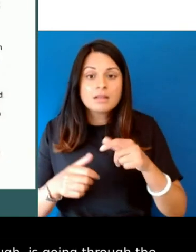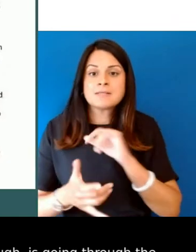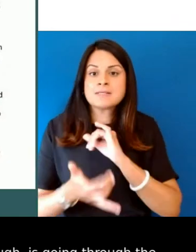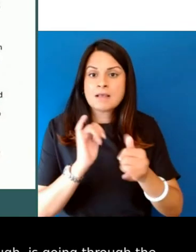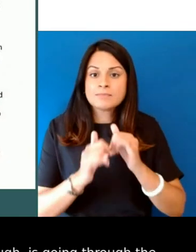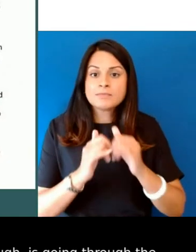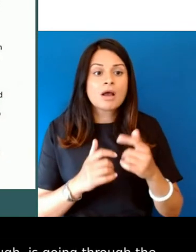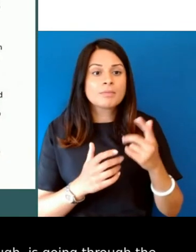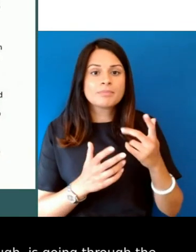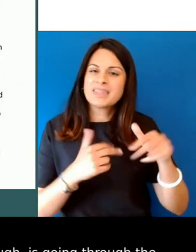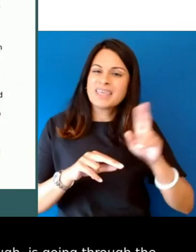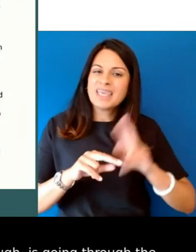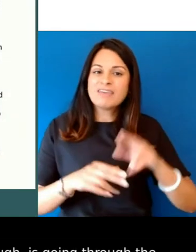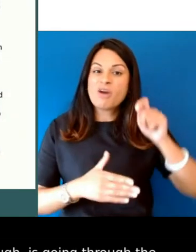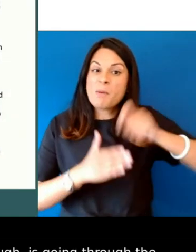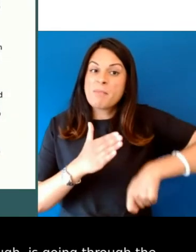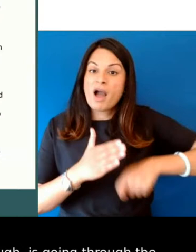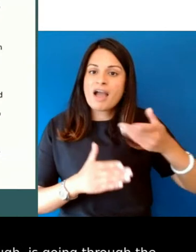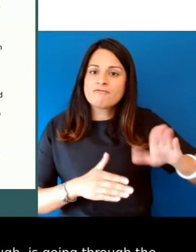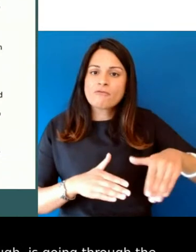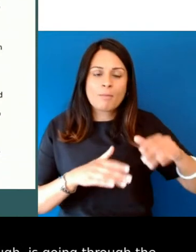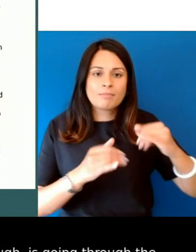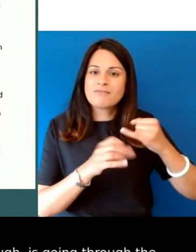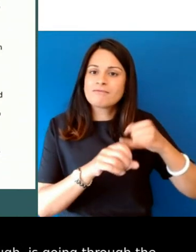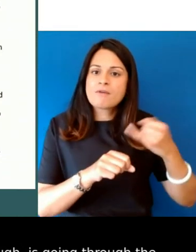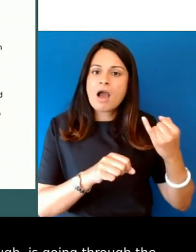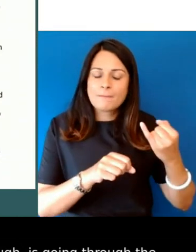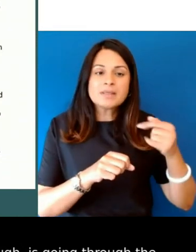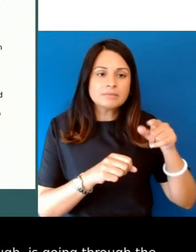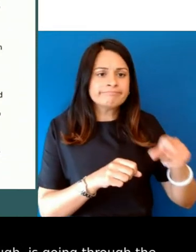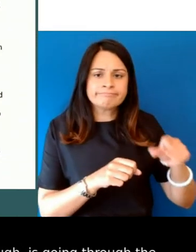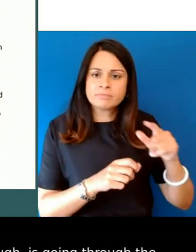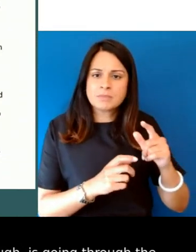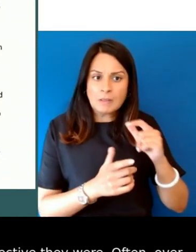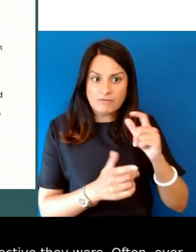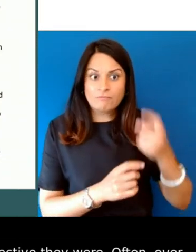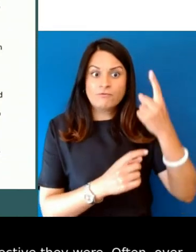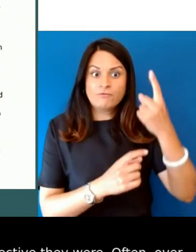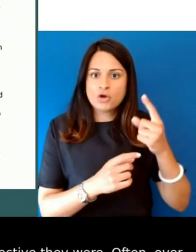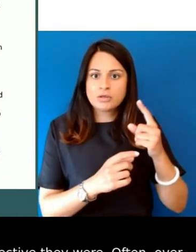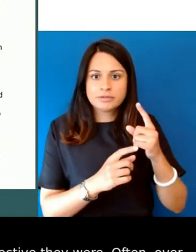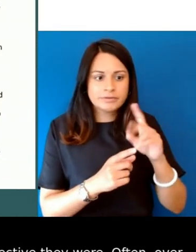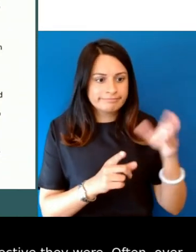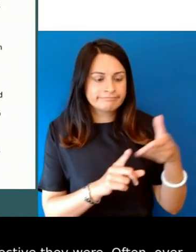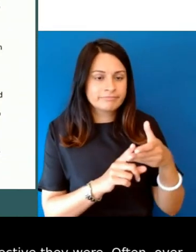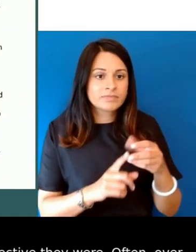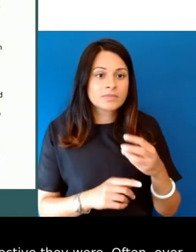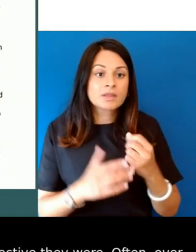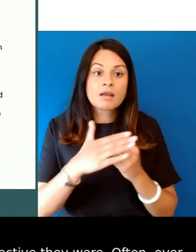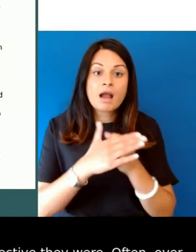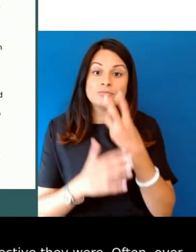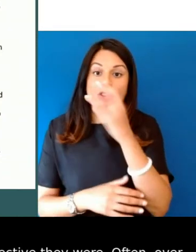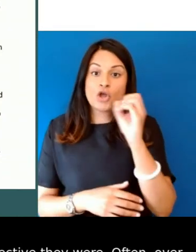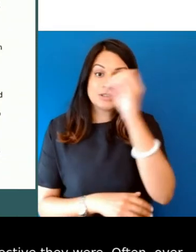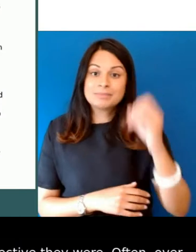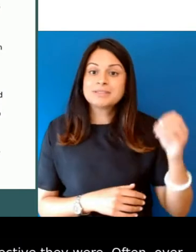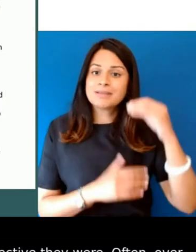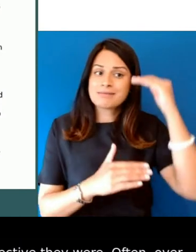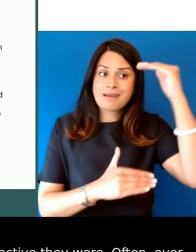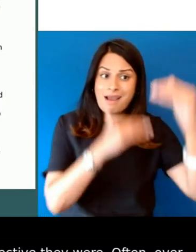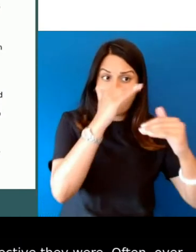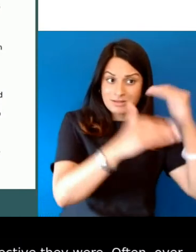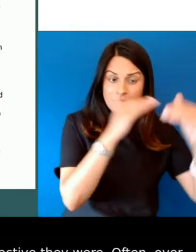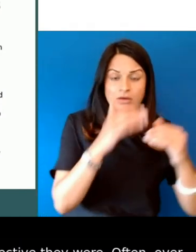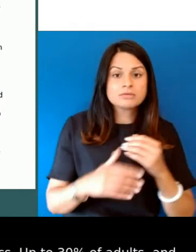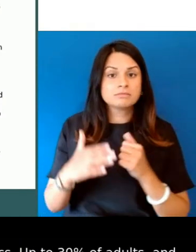first first line so just again some statistics up to 30 of adults and as much as 40 of